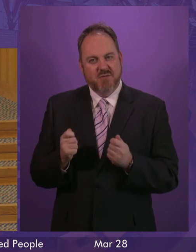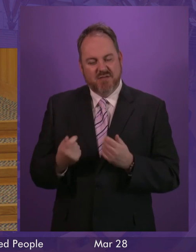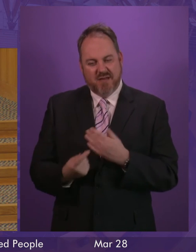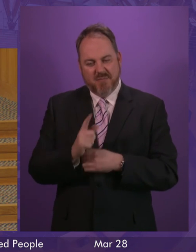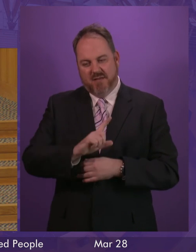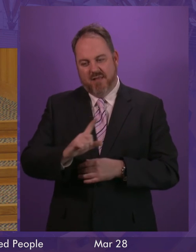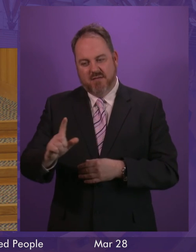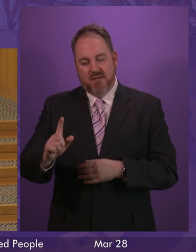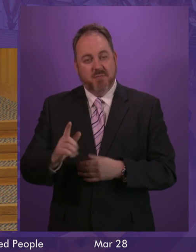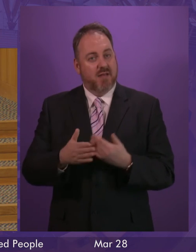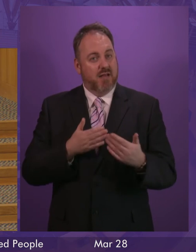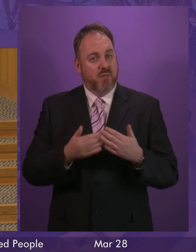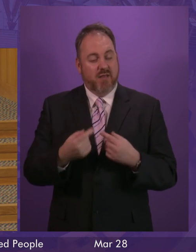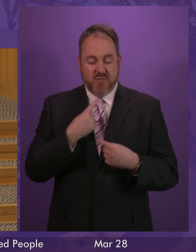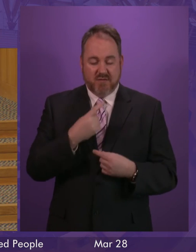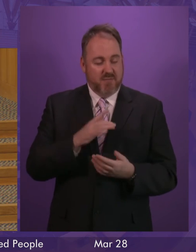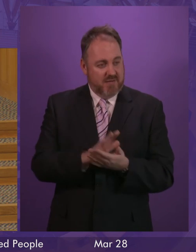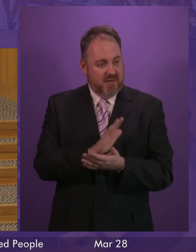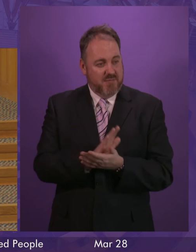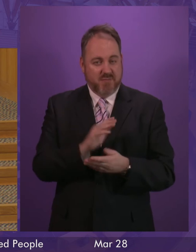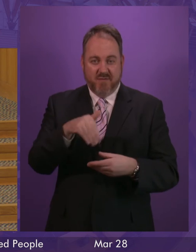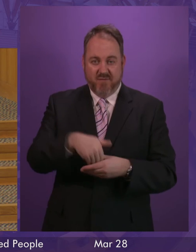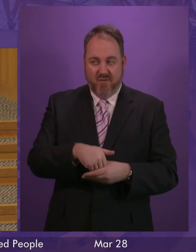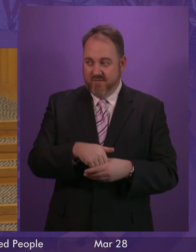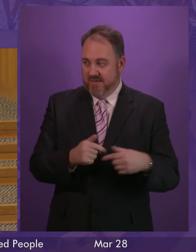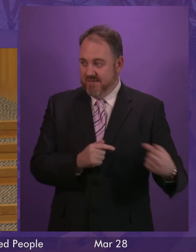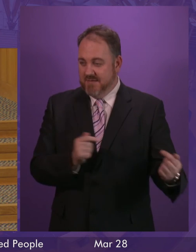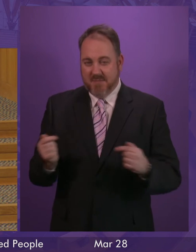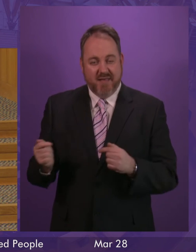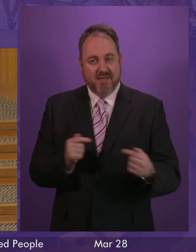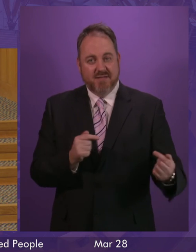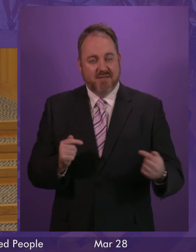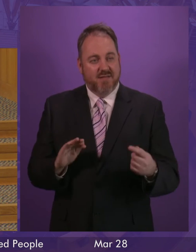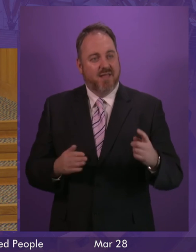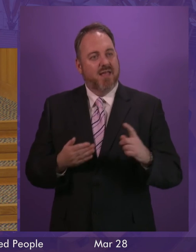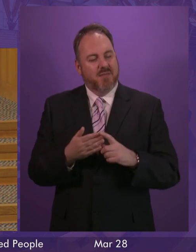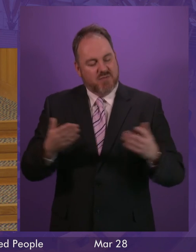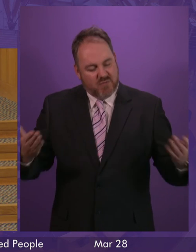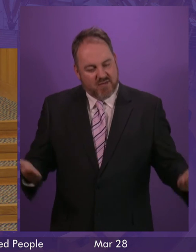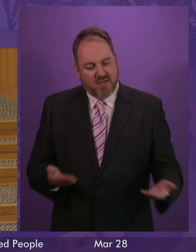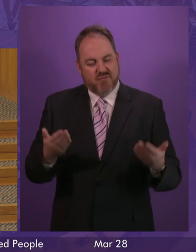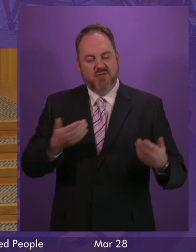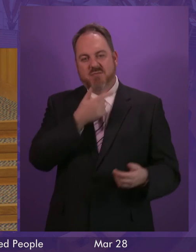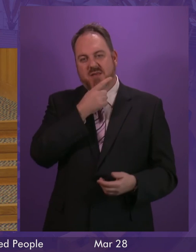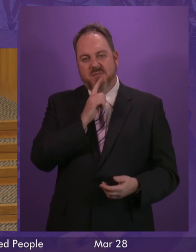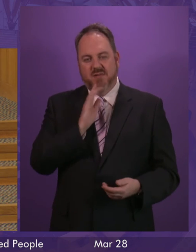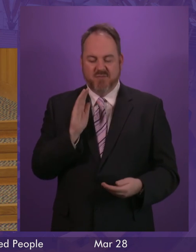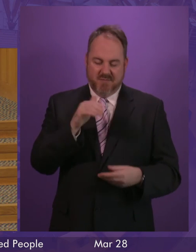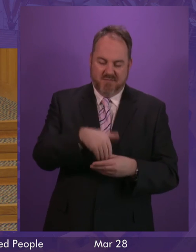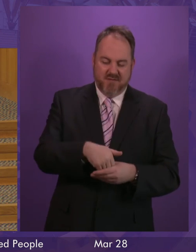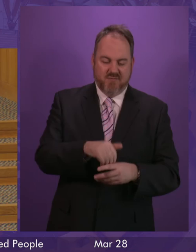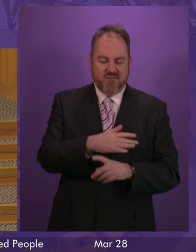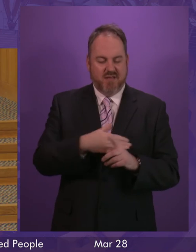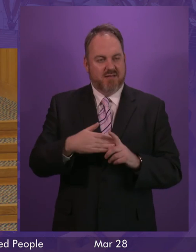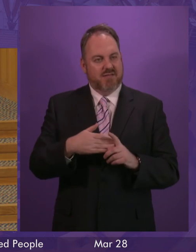it's been a pleasure to take part in this debate this afternoon. What we want to see is that we give people the chance and that they get that chance. It's what they